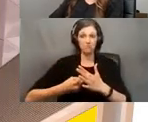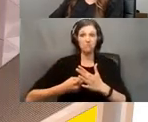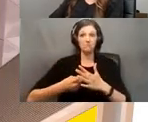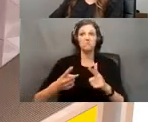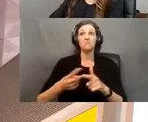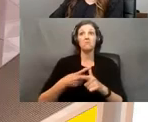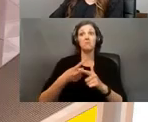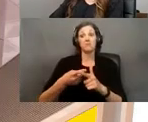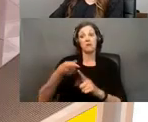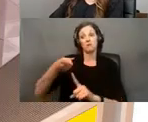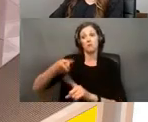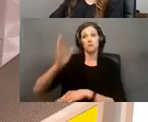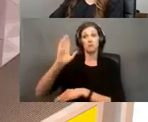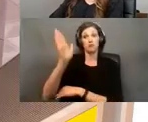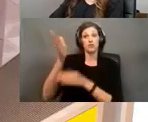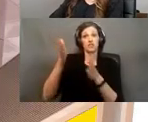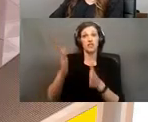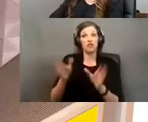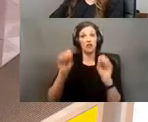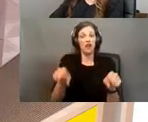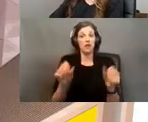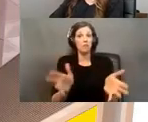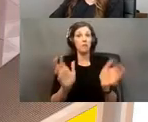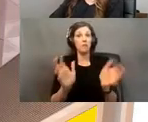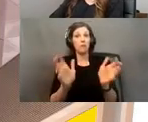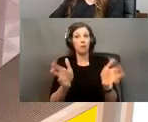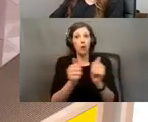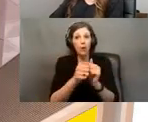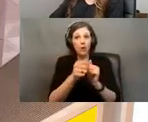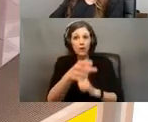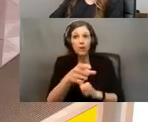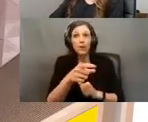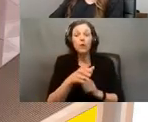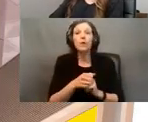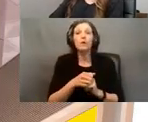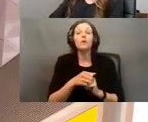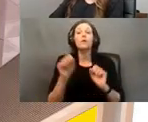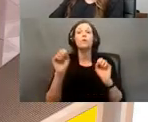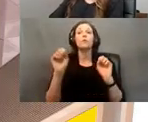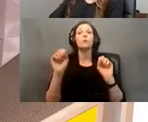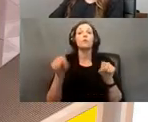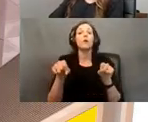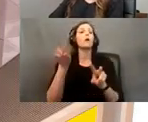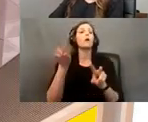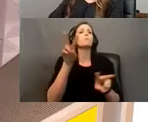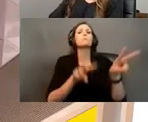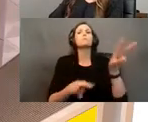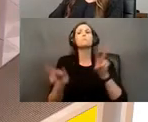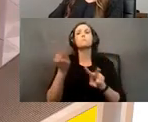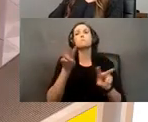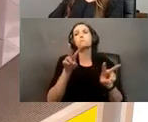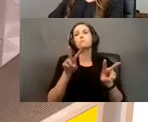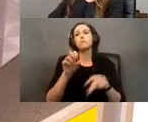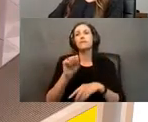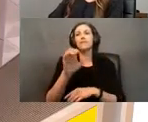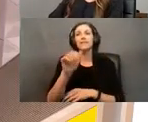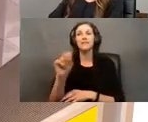presenter will be able to talk with you. You will be able to scan. If you use the